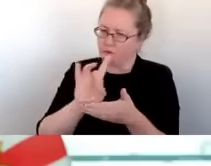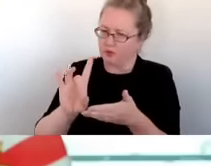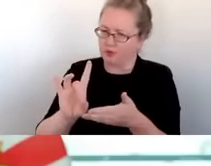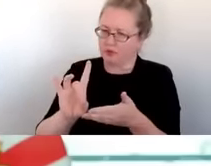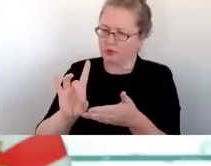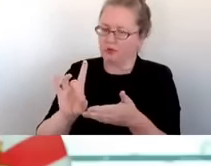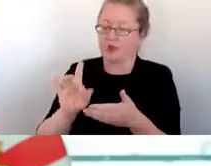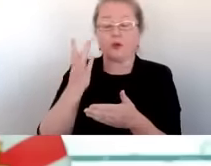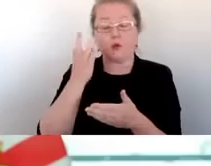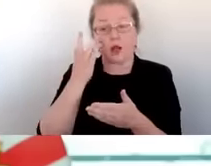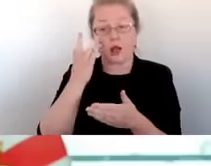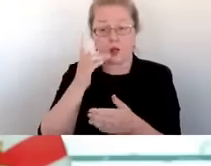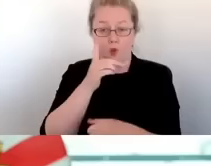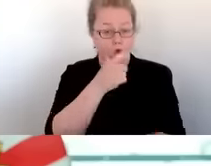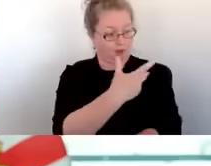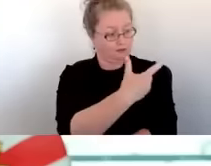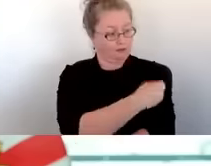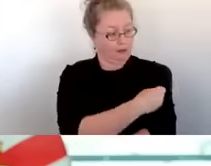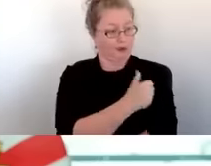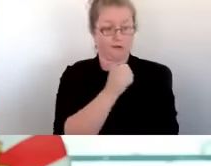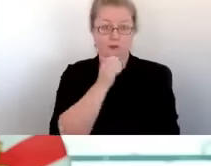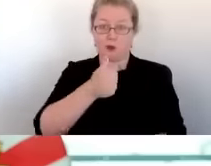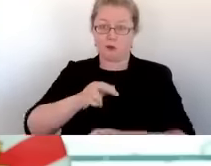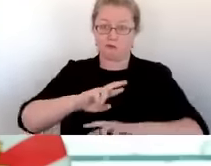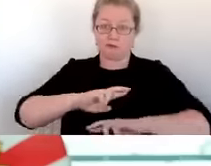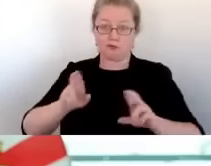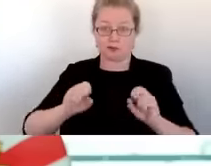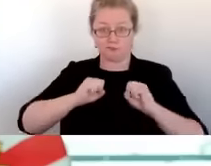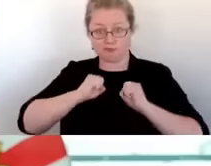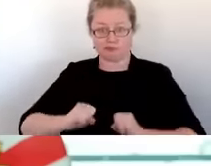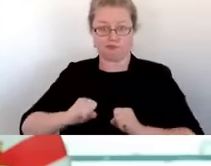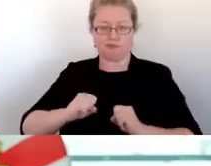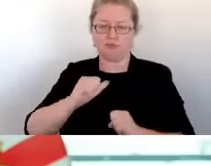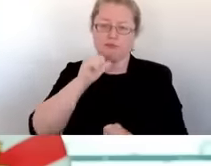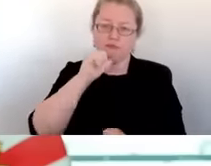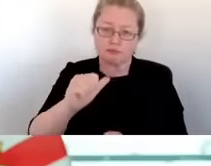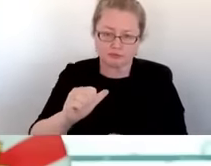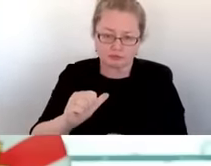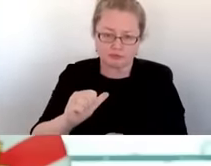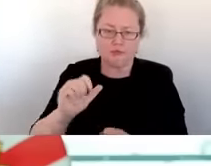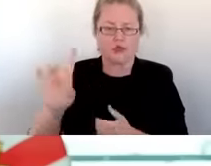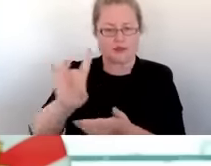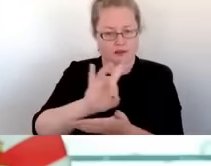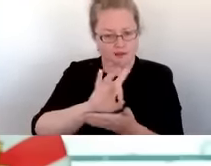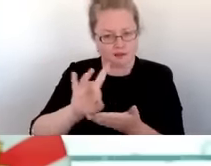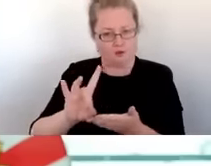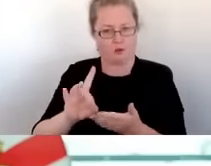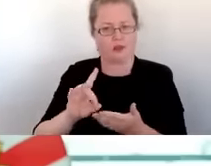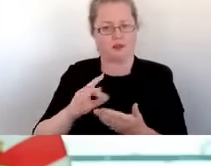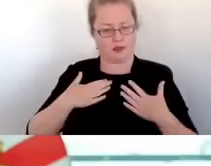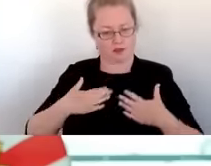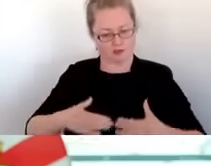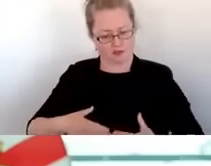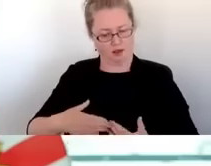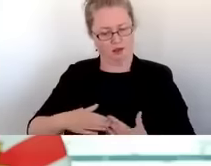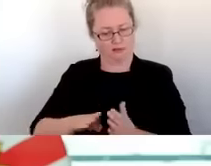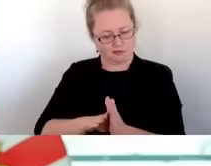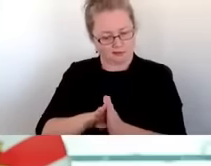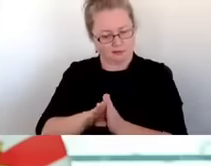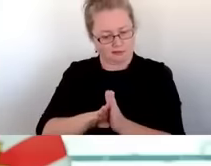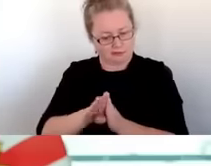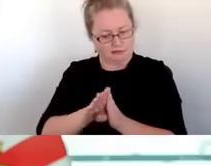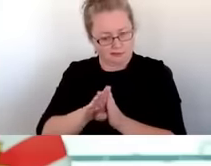weeks and months, we want the people who are most at risk to have that boost up, that top up of their protection so that they